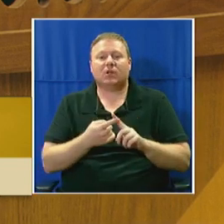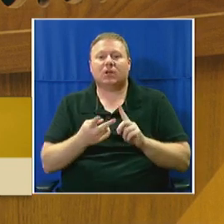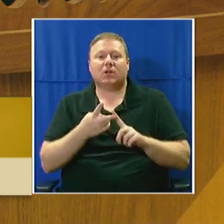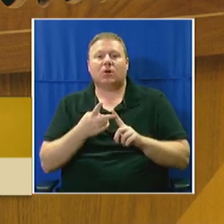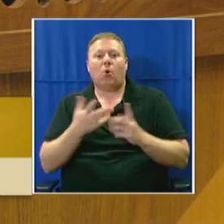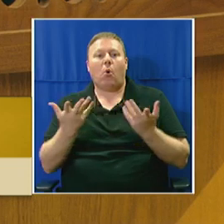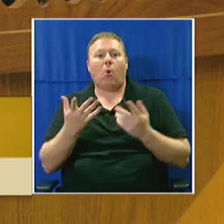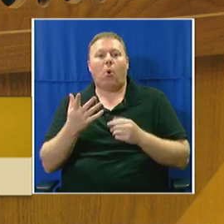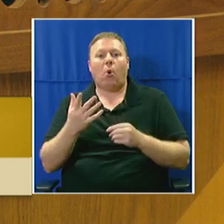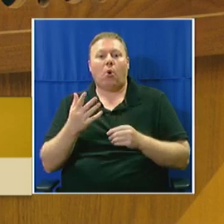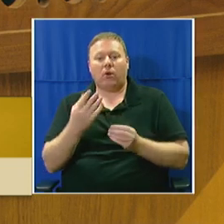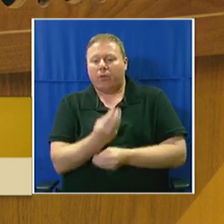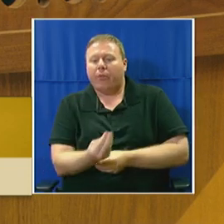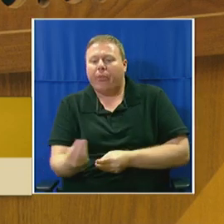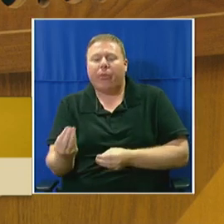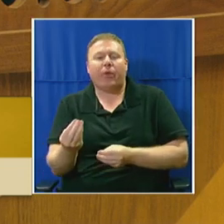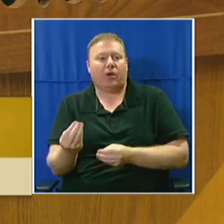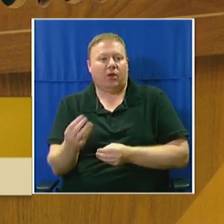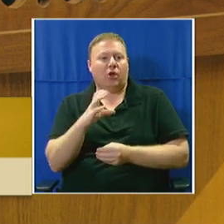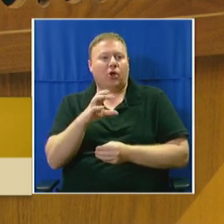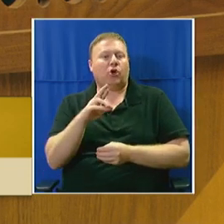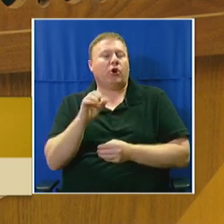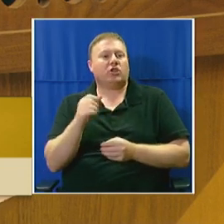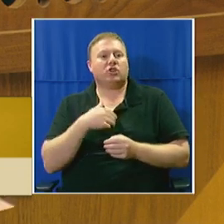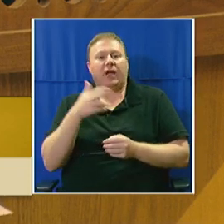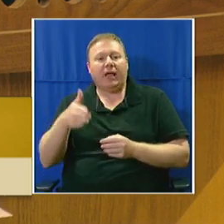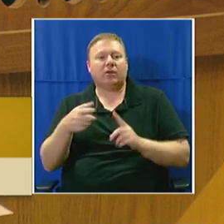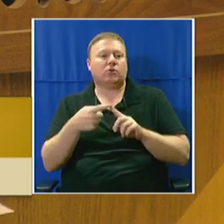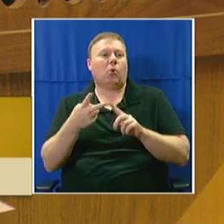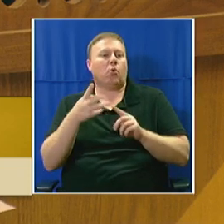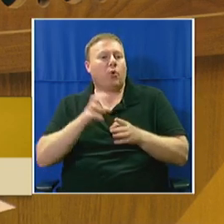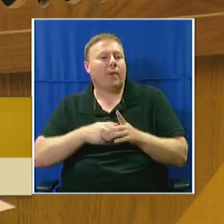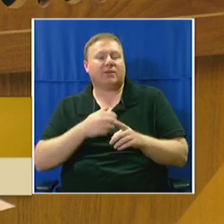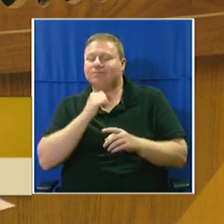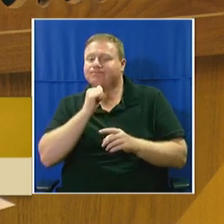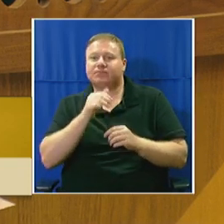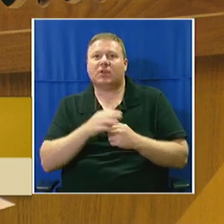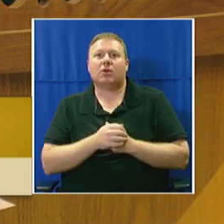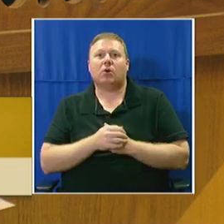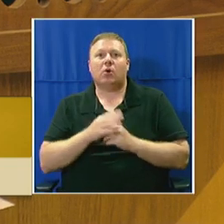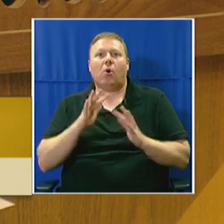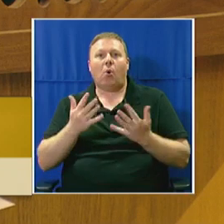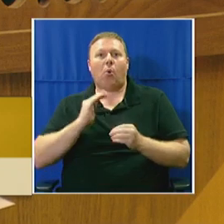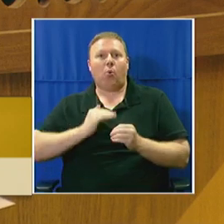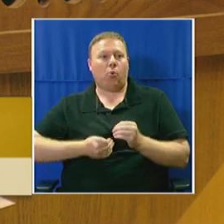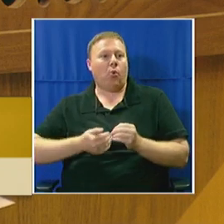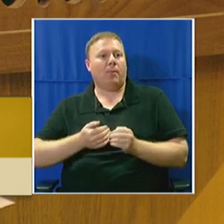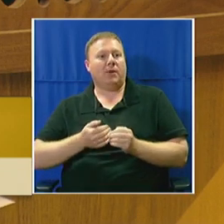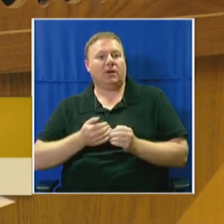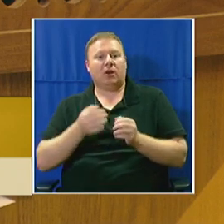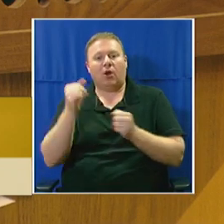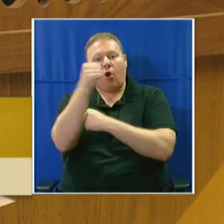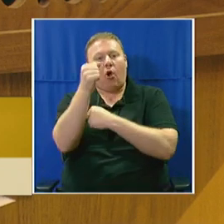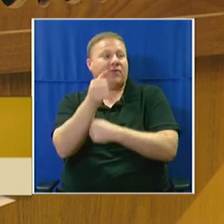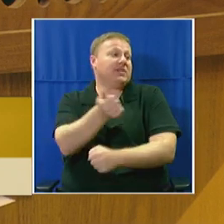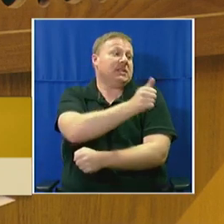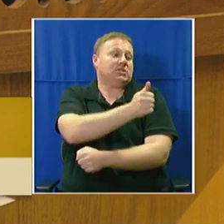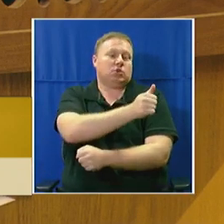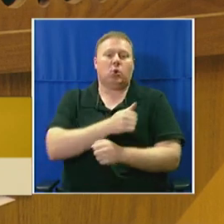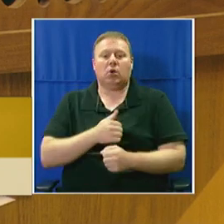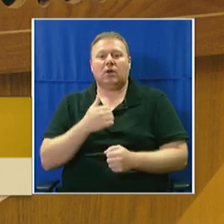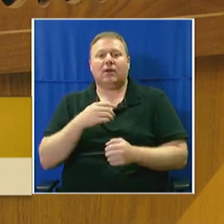burning we are engaged in Endless talks while there is no guarantee that I will arve at home unharmed tonight while there's